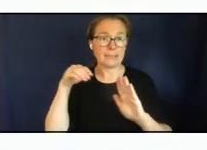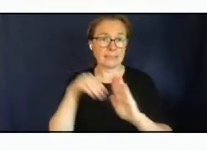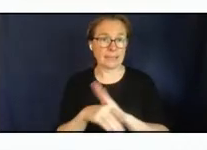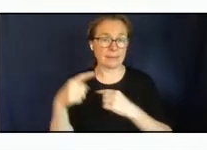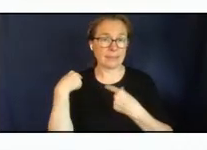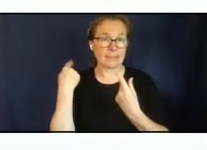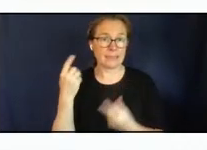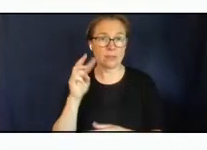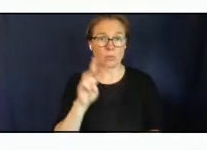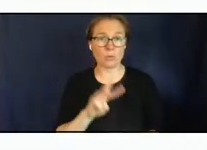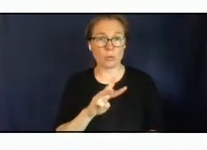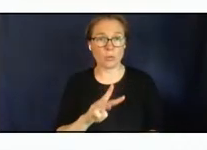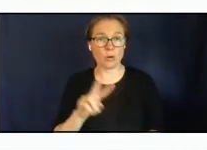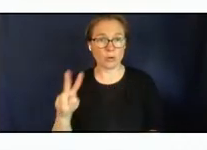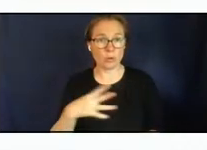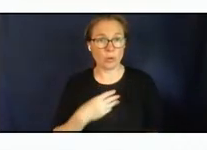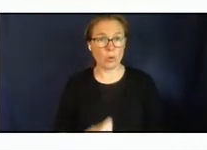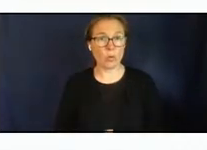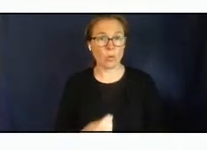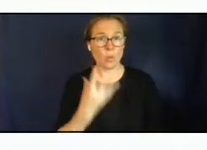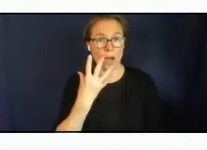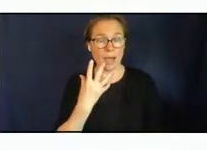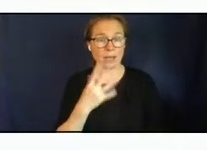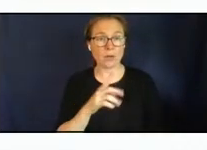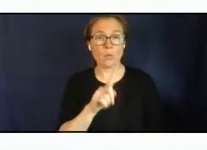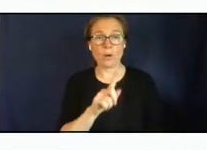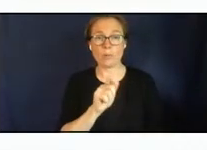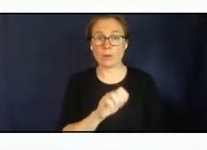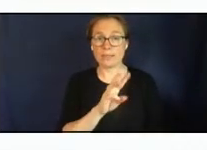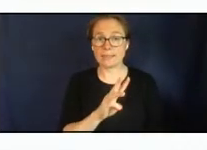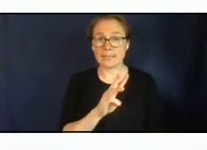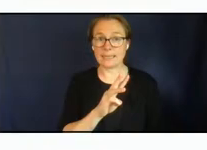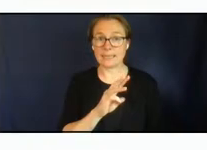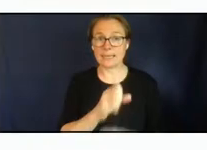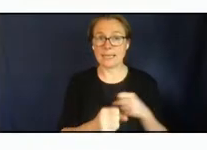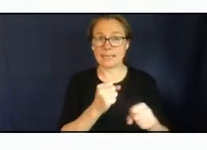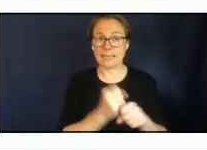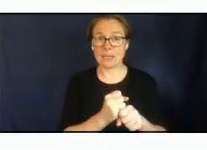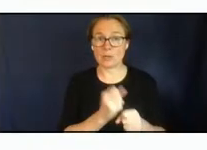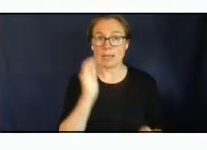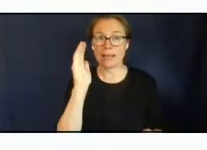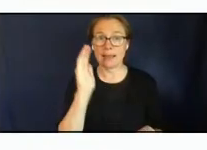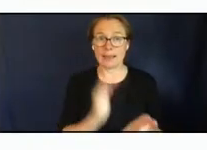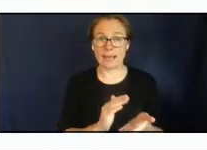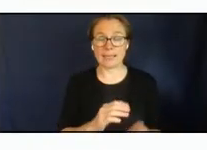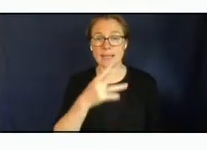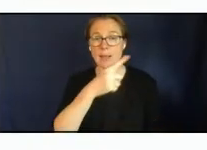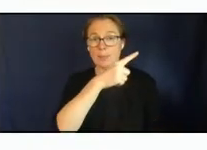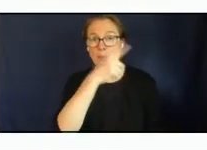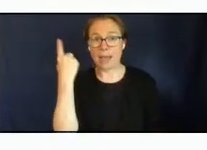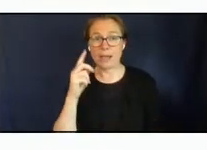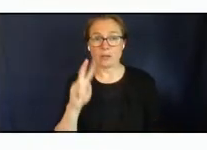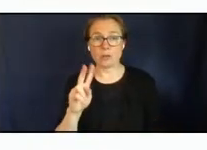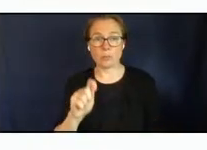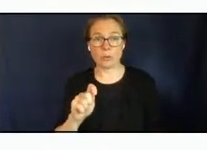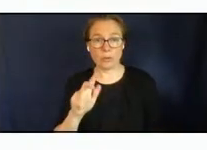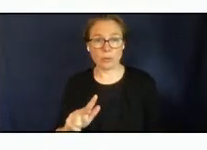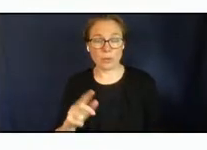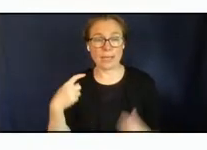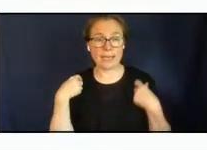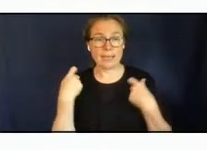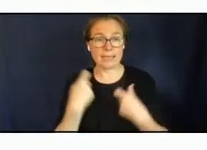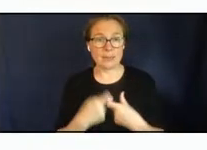white Americans lost 1.36 years, Black Americans lost 3.25 years, and Hispanic Americans lost 3.88